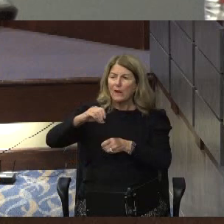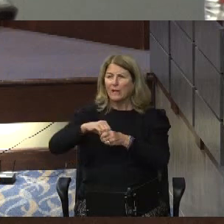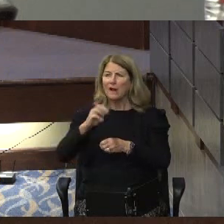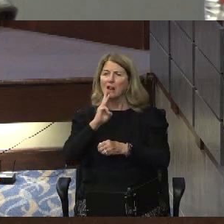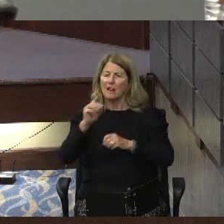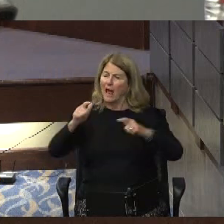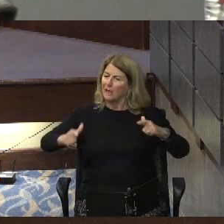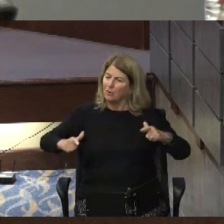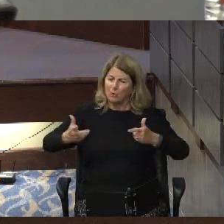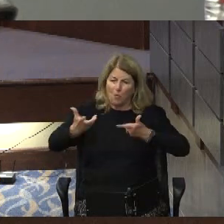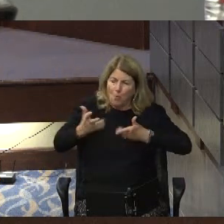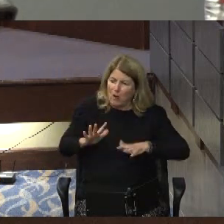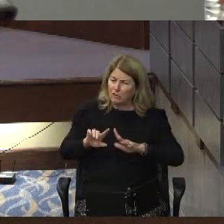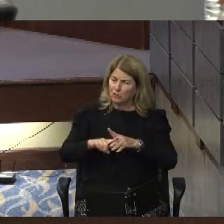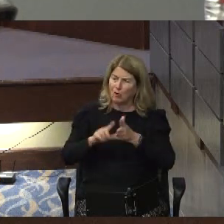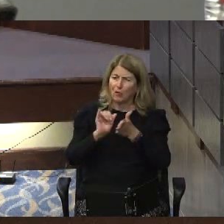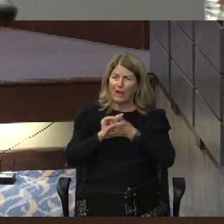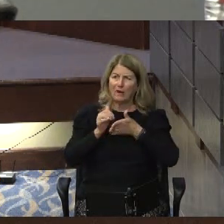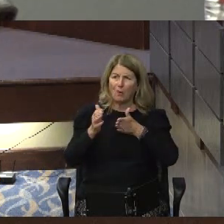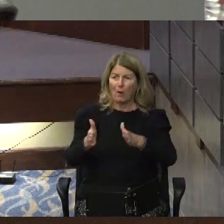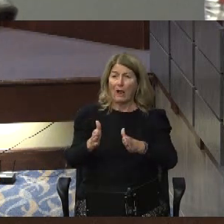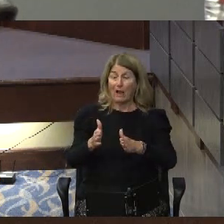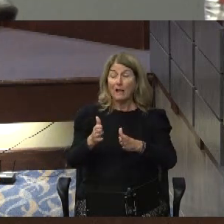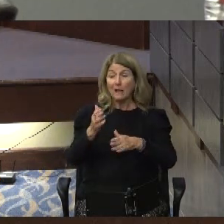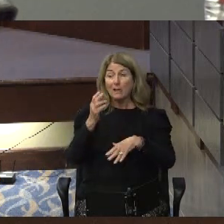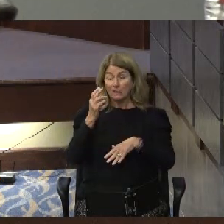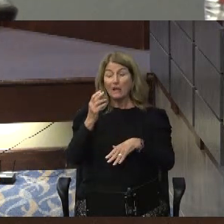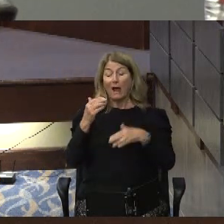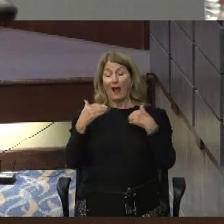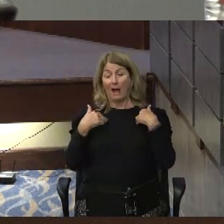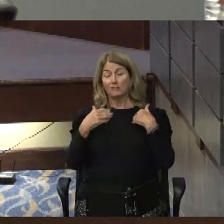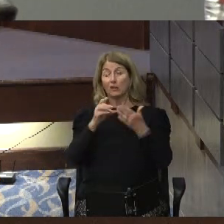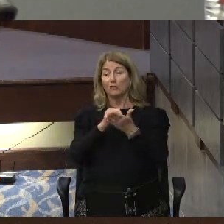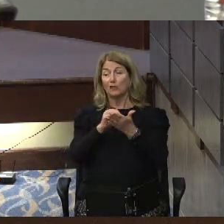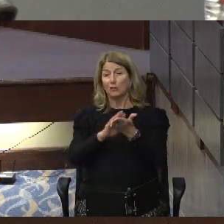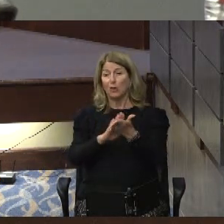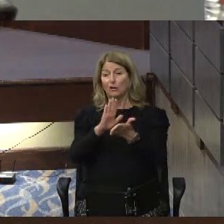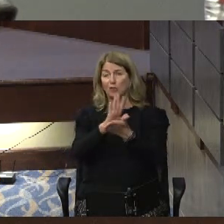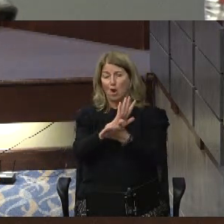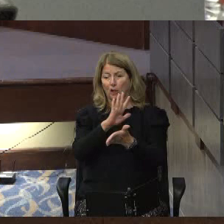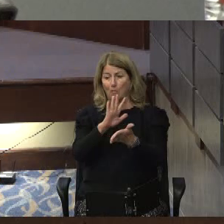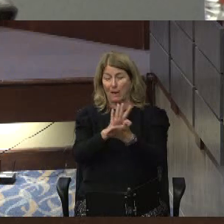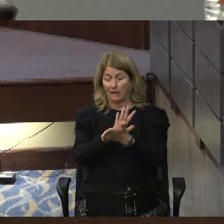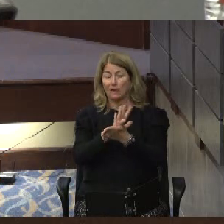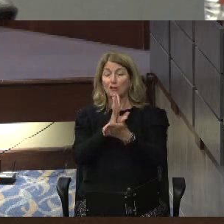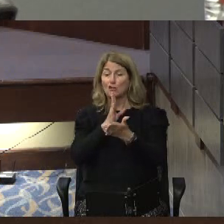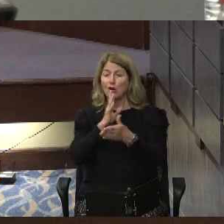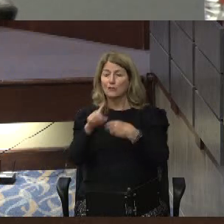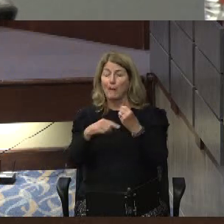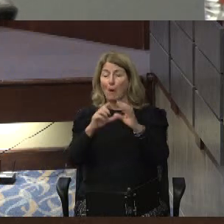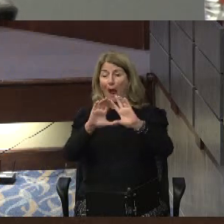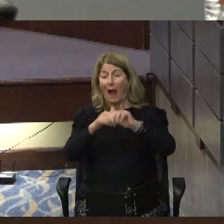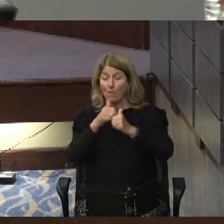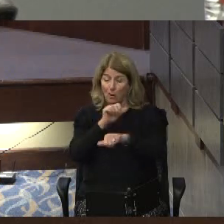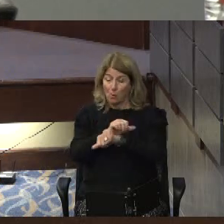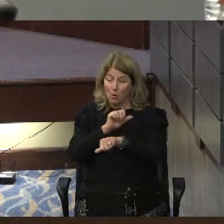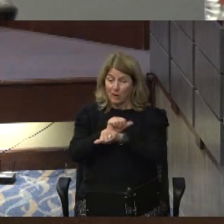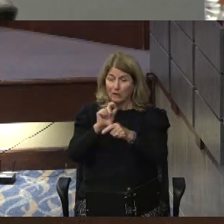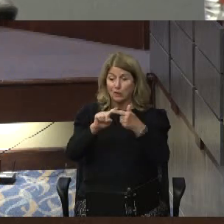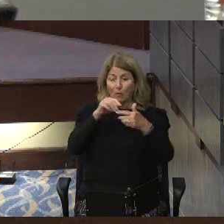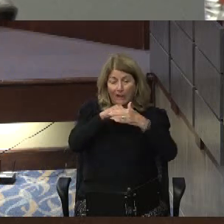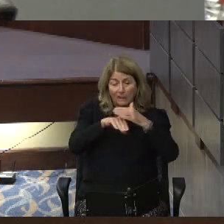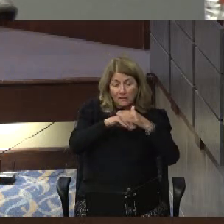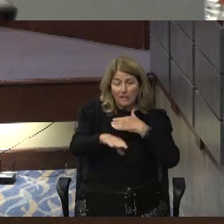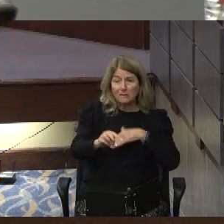season. So the IR documents and talks about how we are working towards accessing our water rights